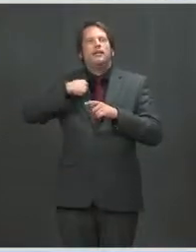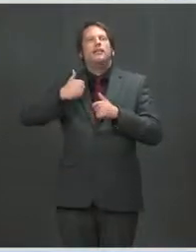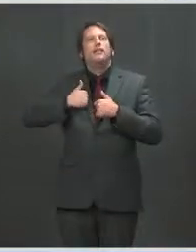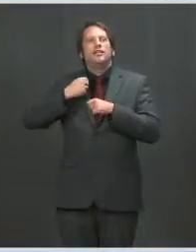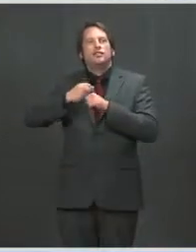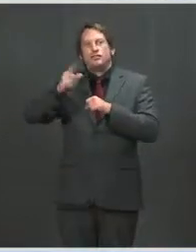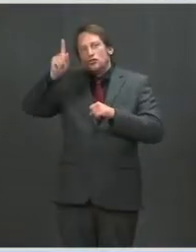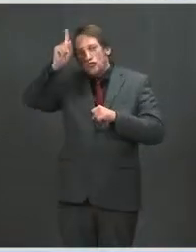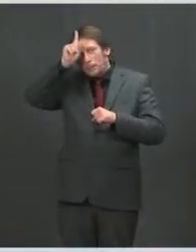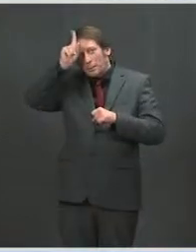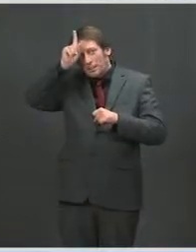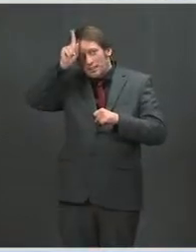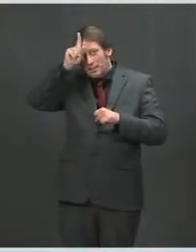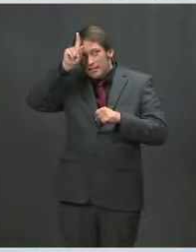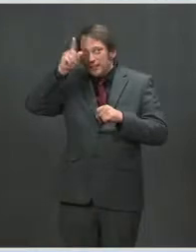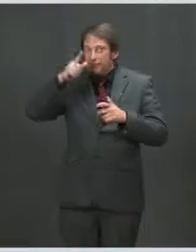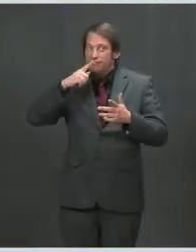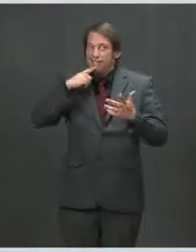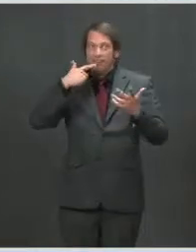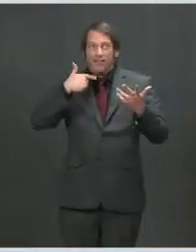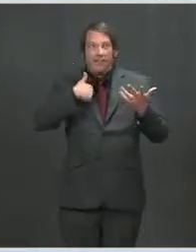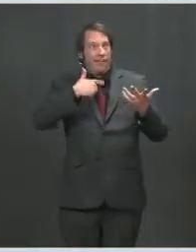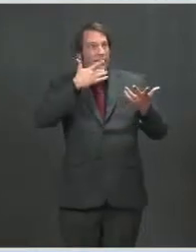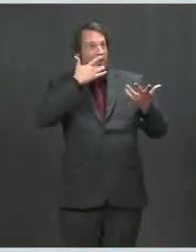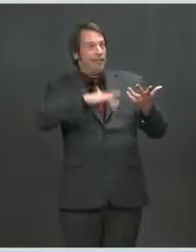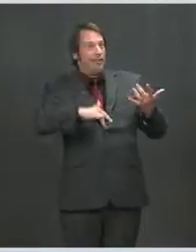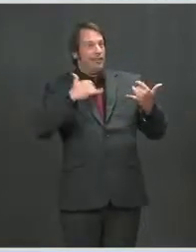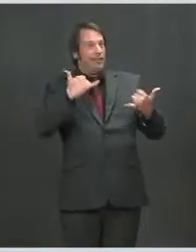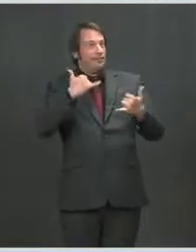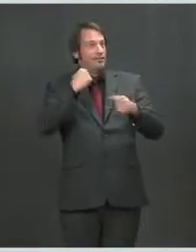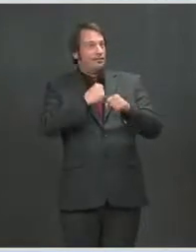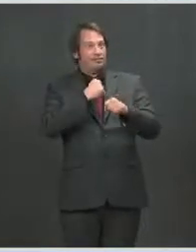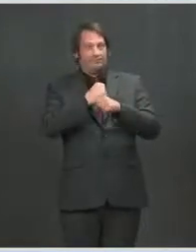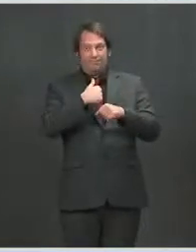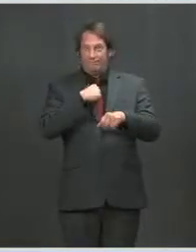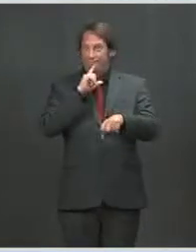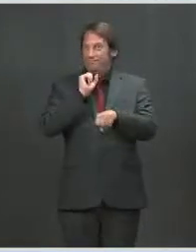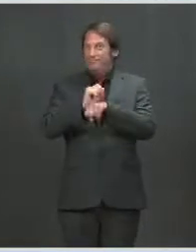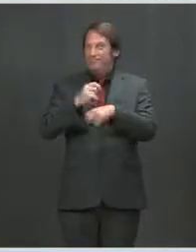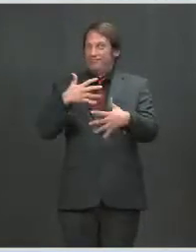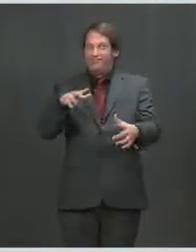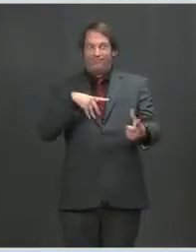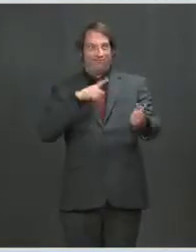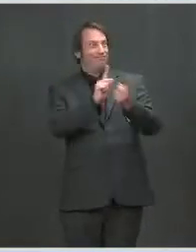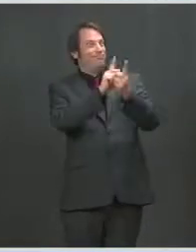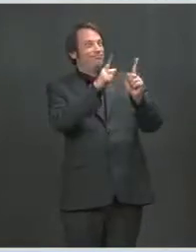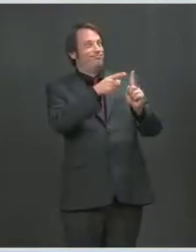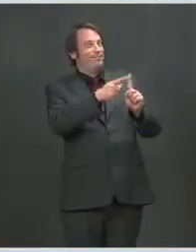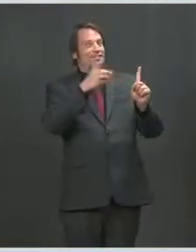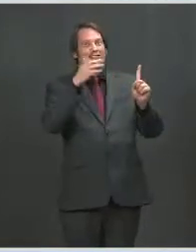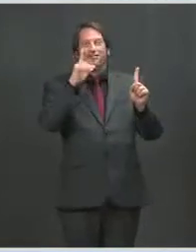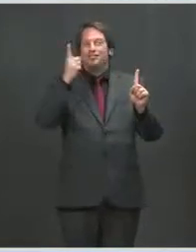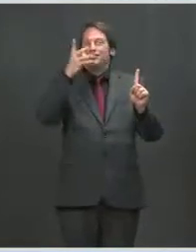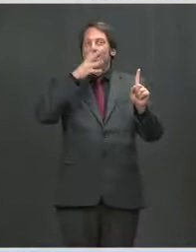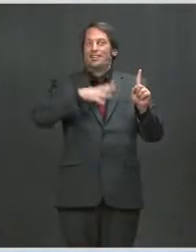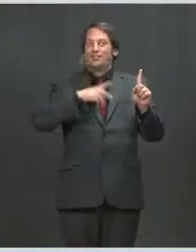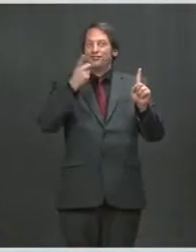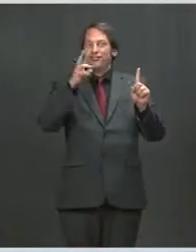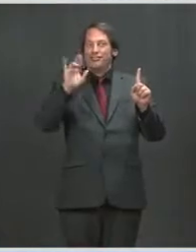able to meet and talk to the First Lady, Dr. Jill Biden, at a roundtable discussing the